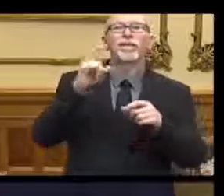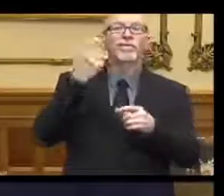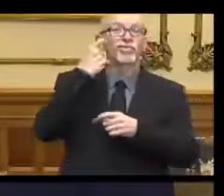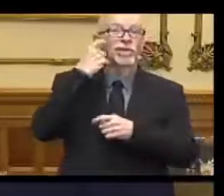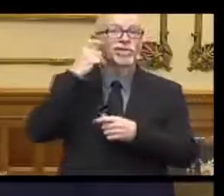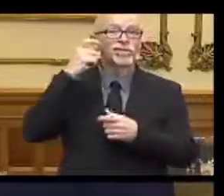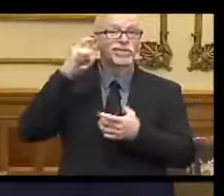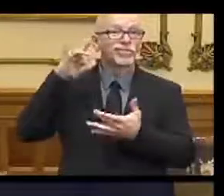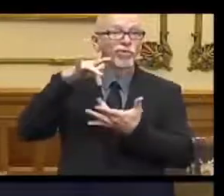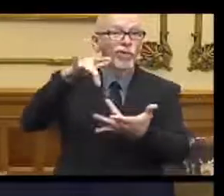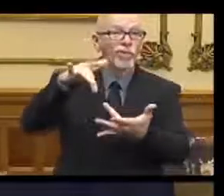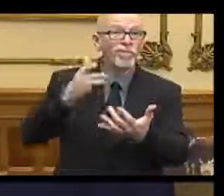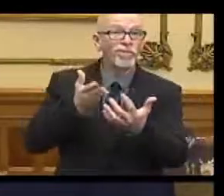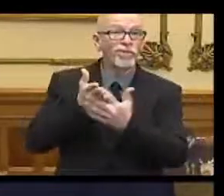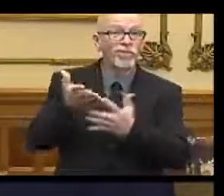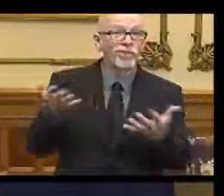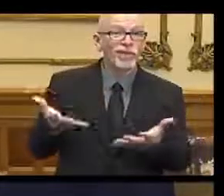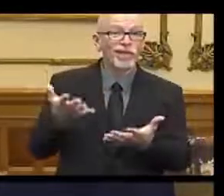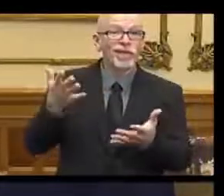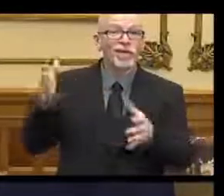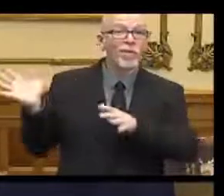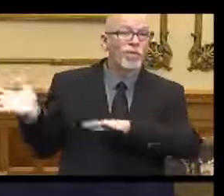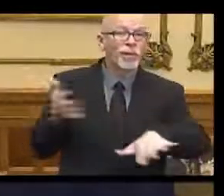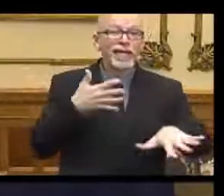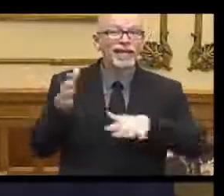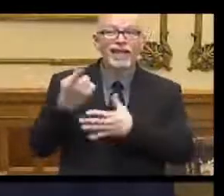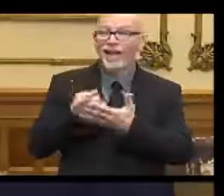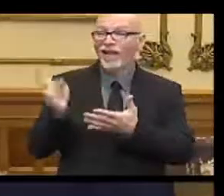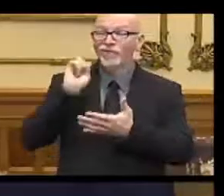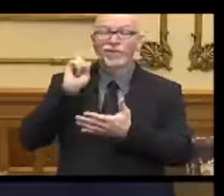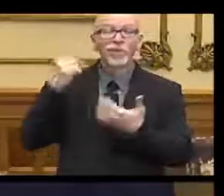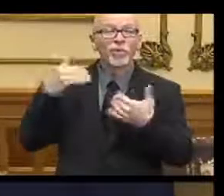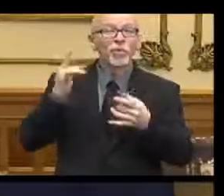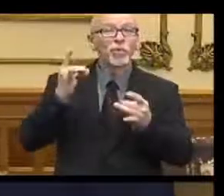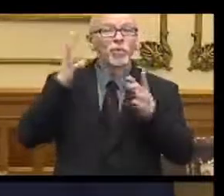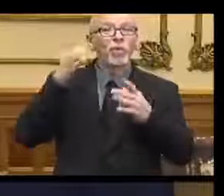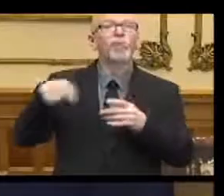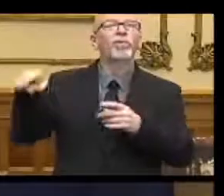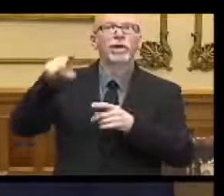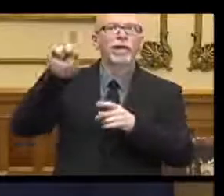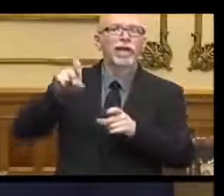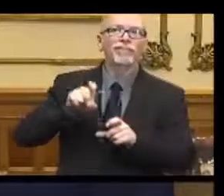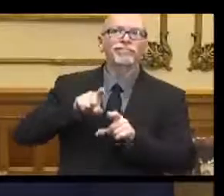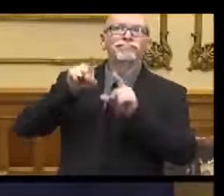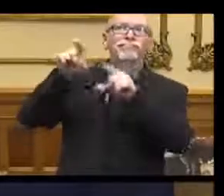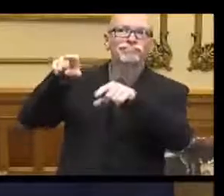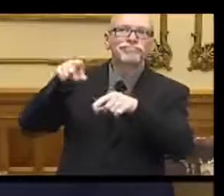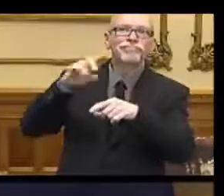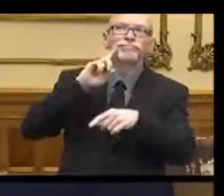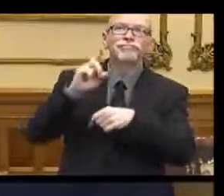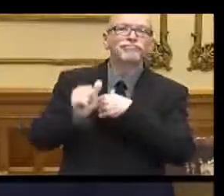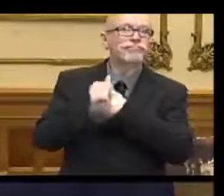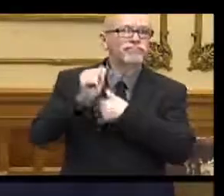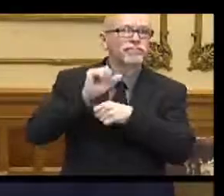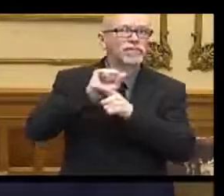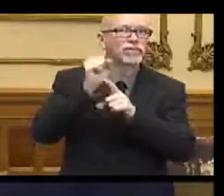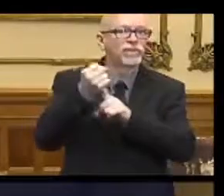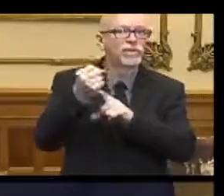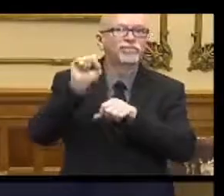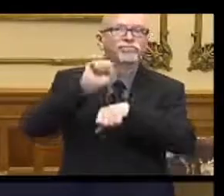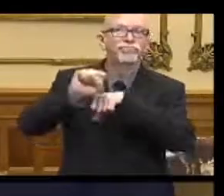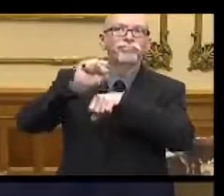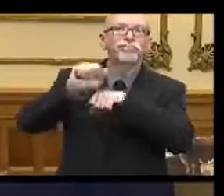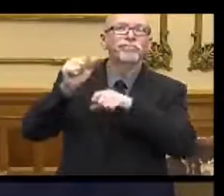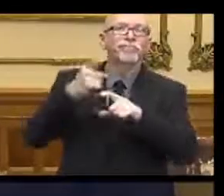that were barreling through a lot of Indiana just last week, they were called out into some difficult situations along with our